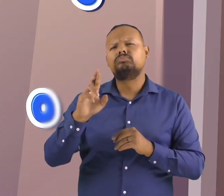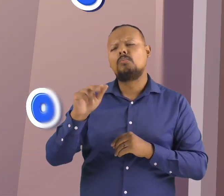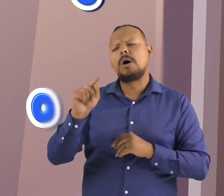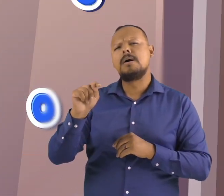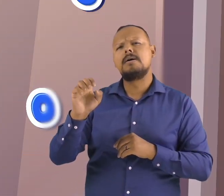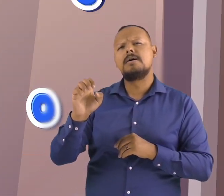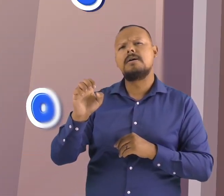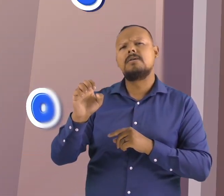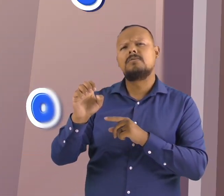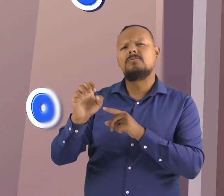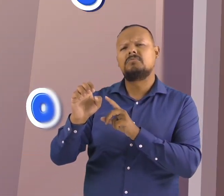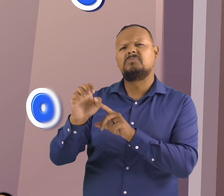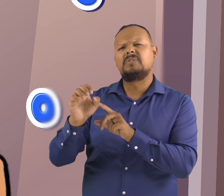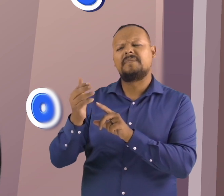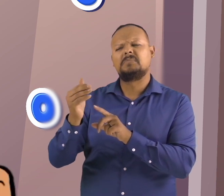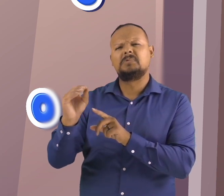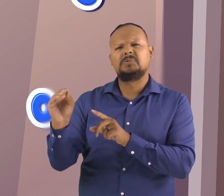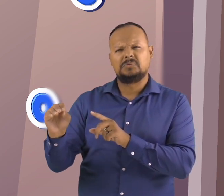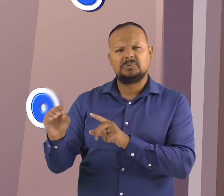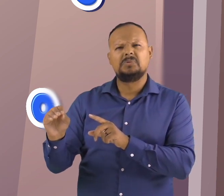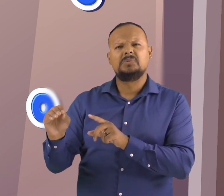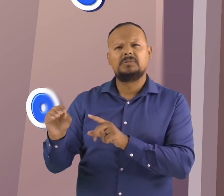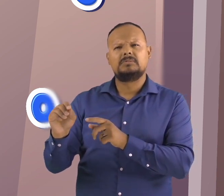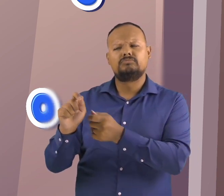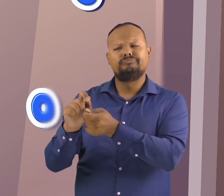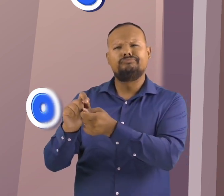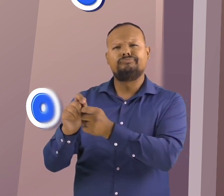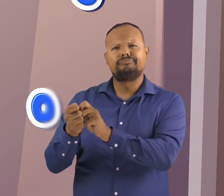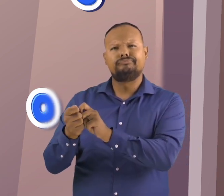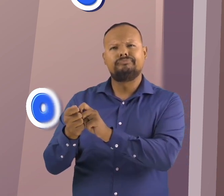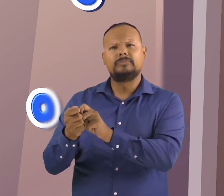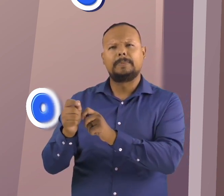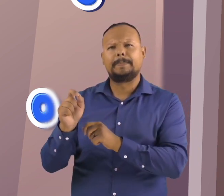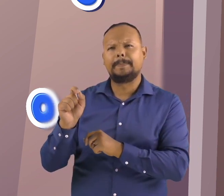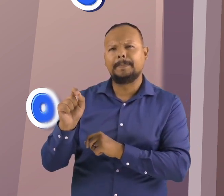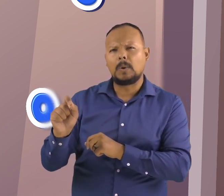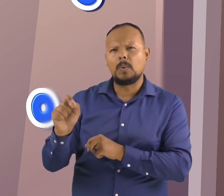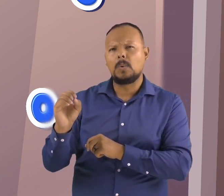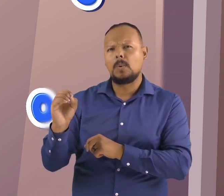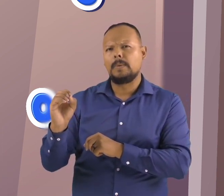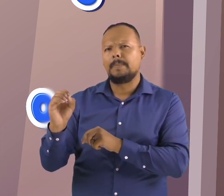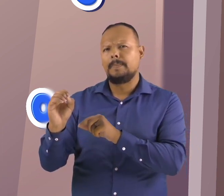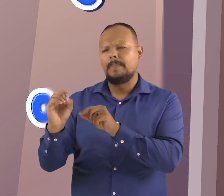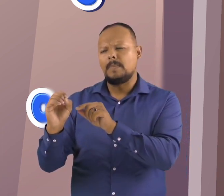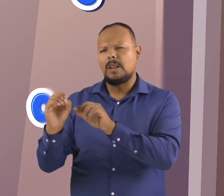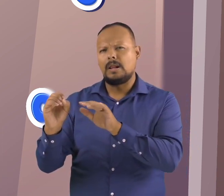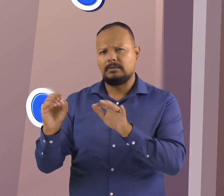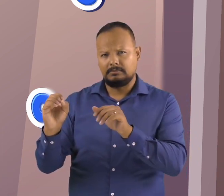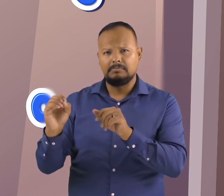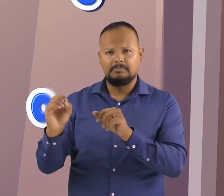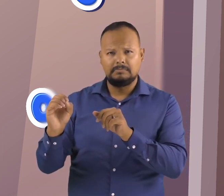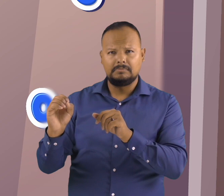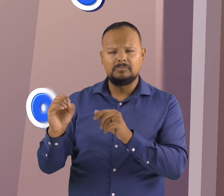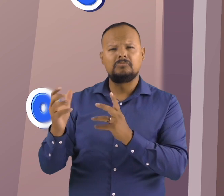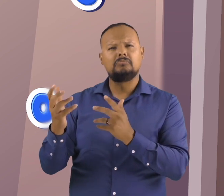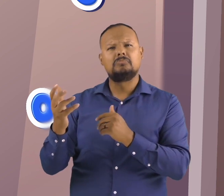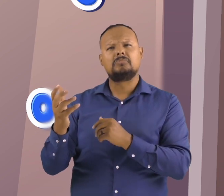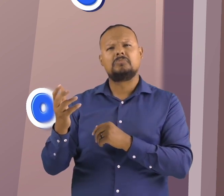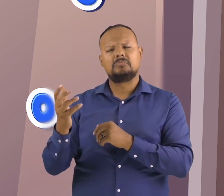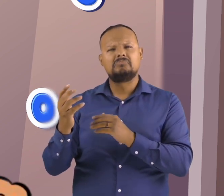rate, which in this case is 15% into decimal format. Like so.